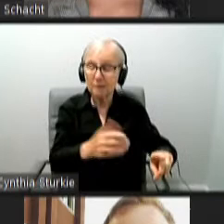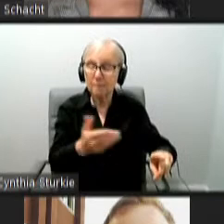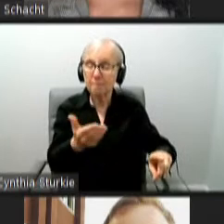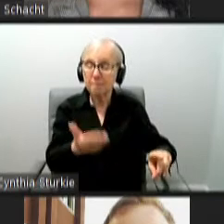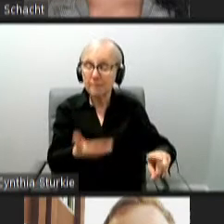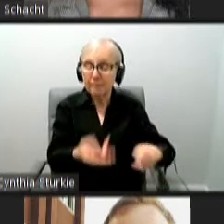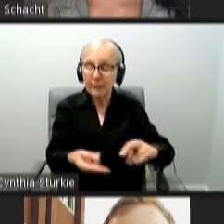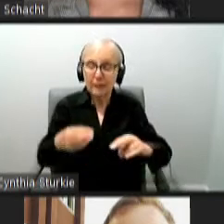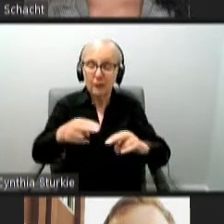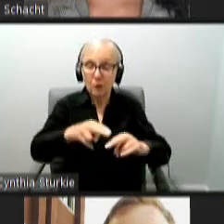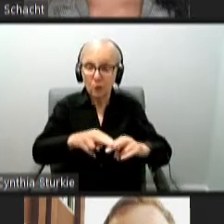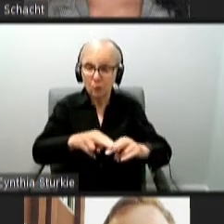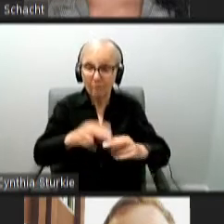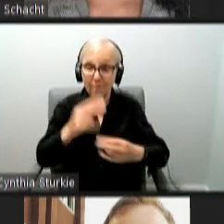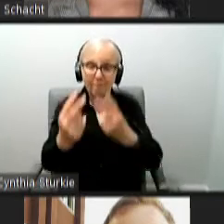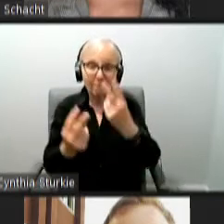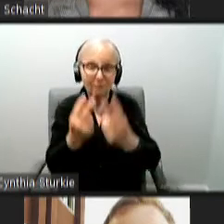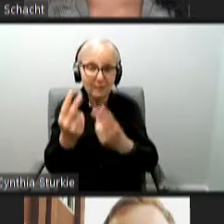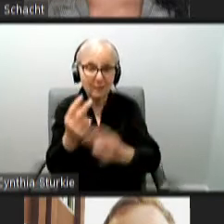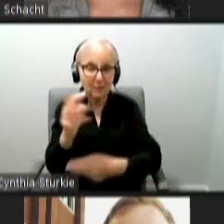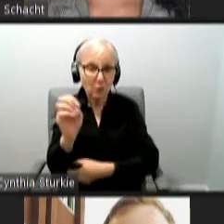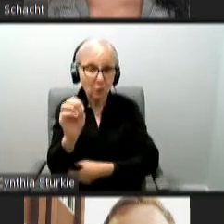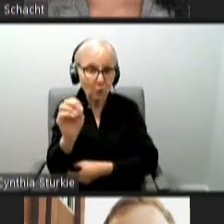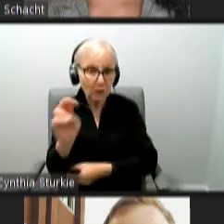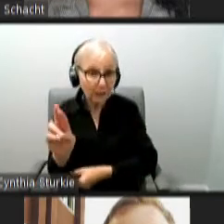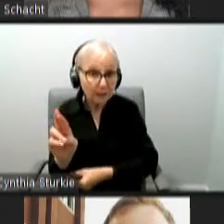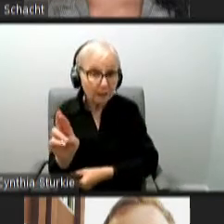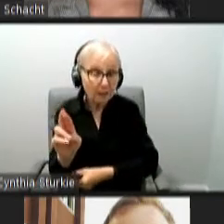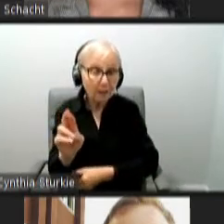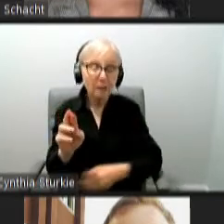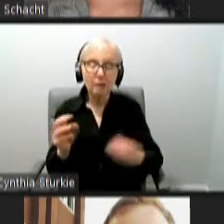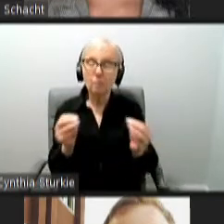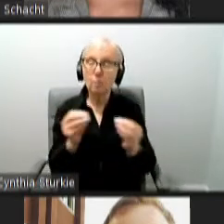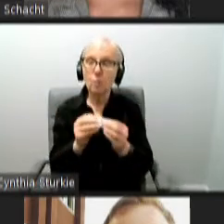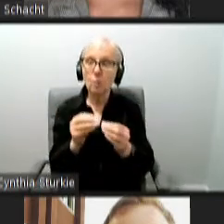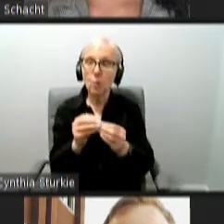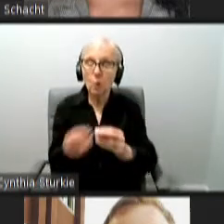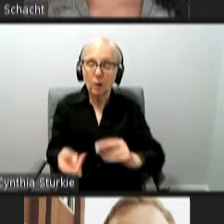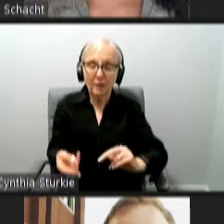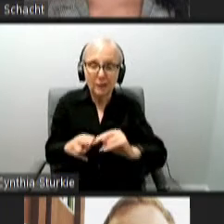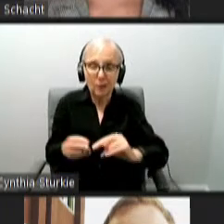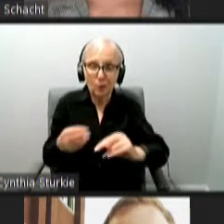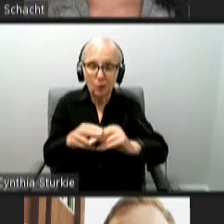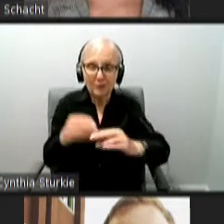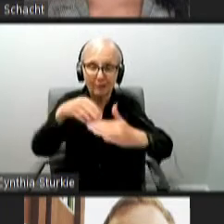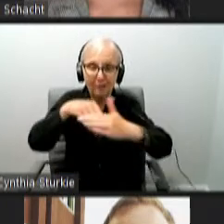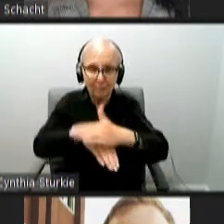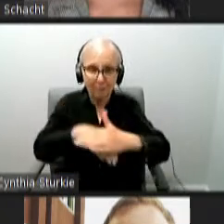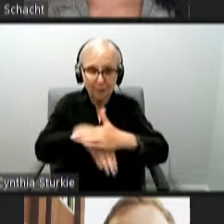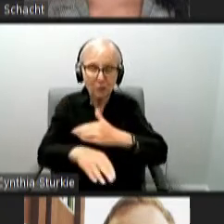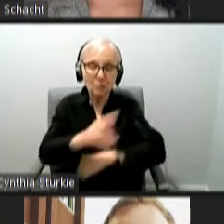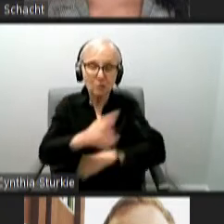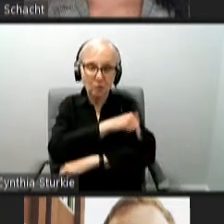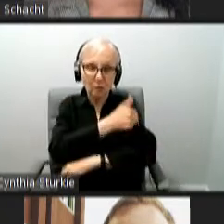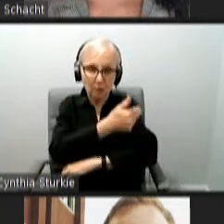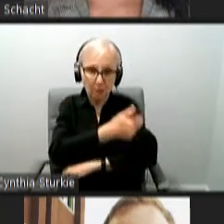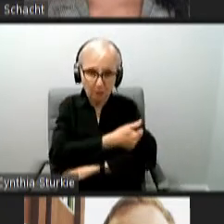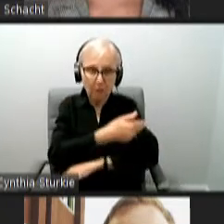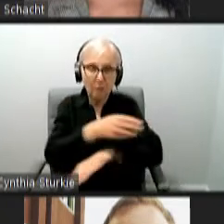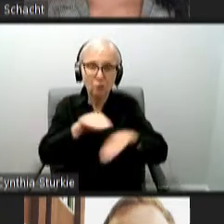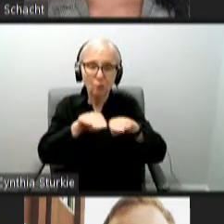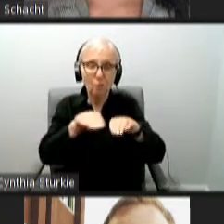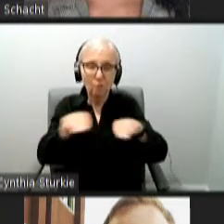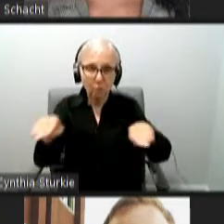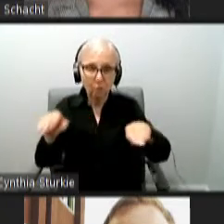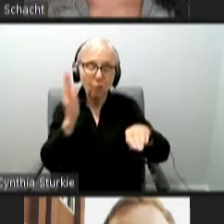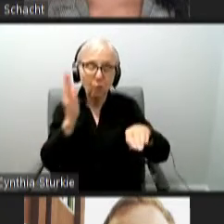an increase in visits to our emergency rooms. We're likely to see an increase in admissions both to our floor beds and